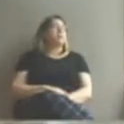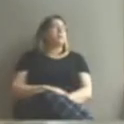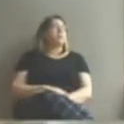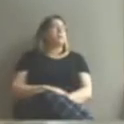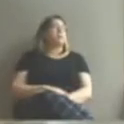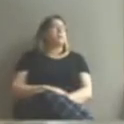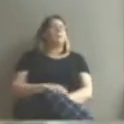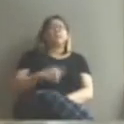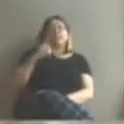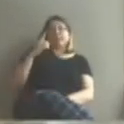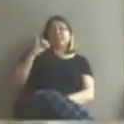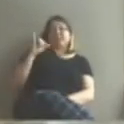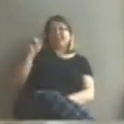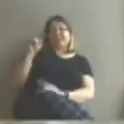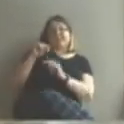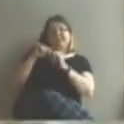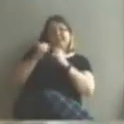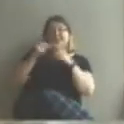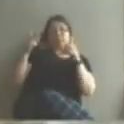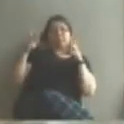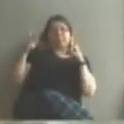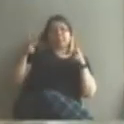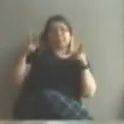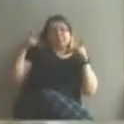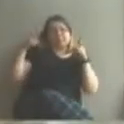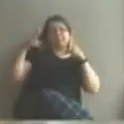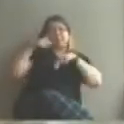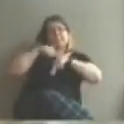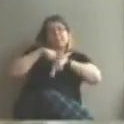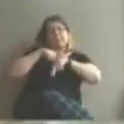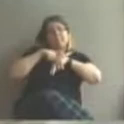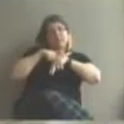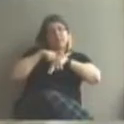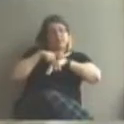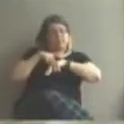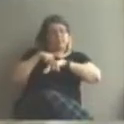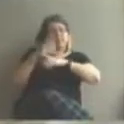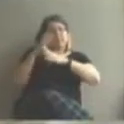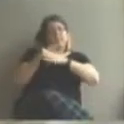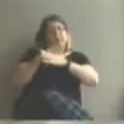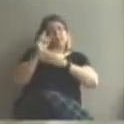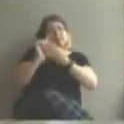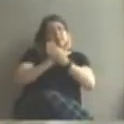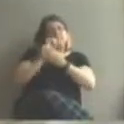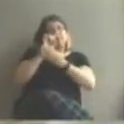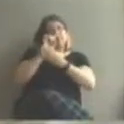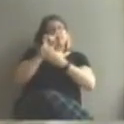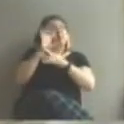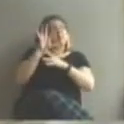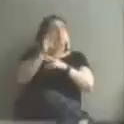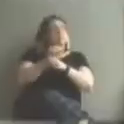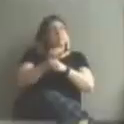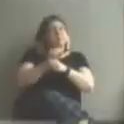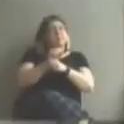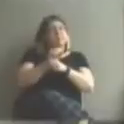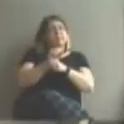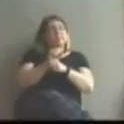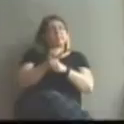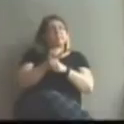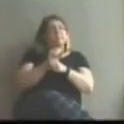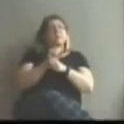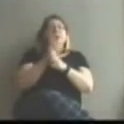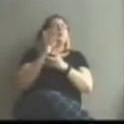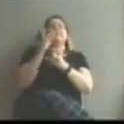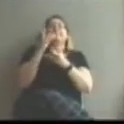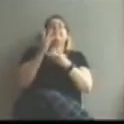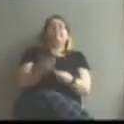from one of our IT teams. This is just a snapshot in time. The average hours to reserve a ticket or to